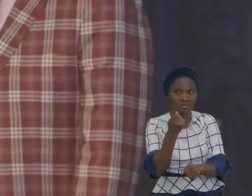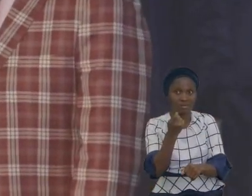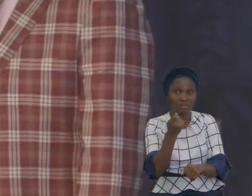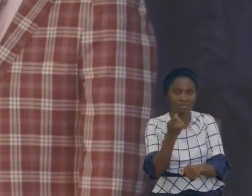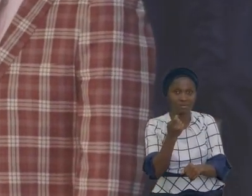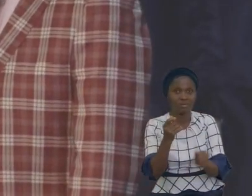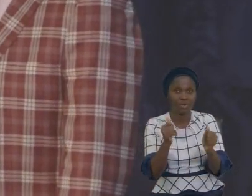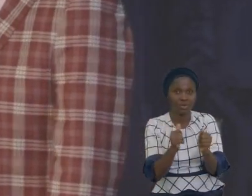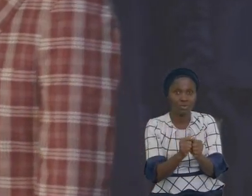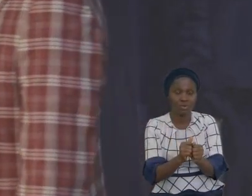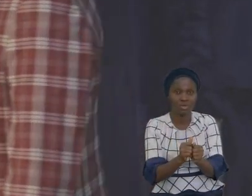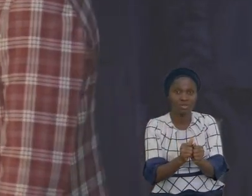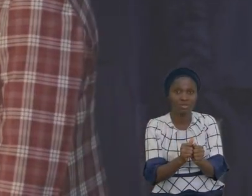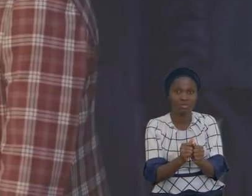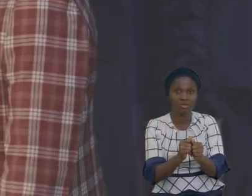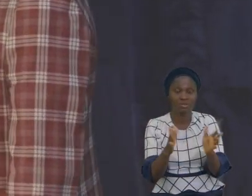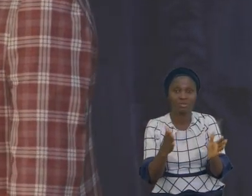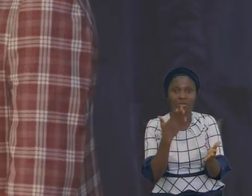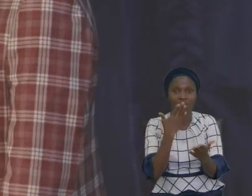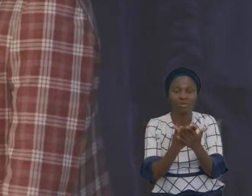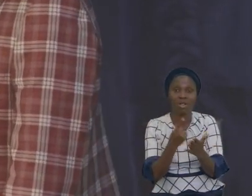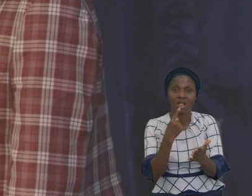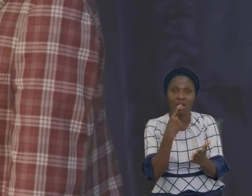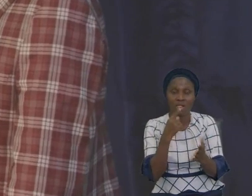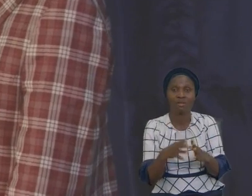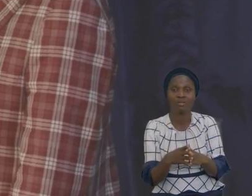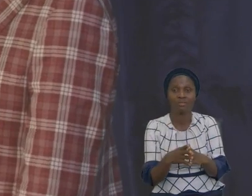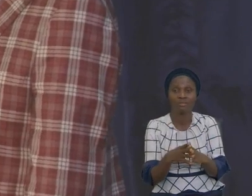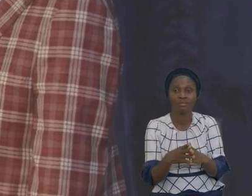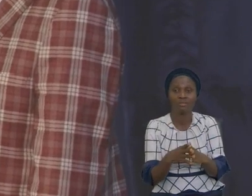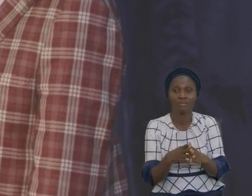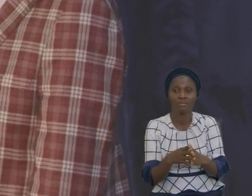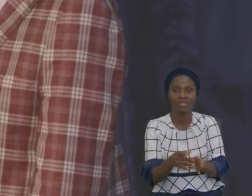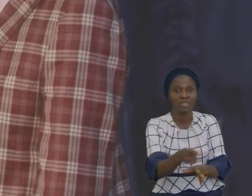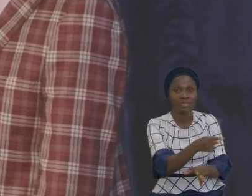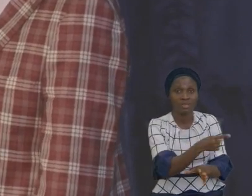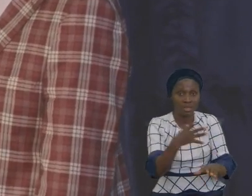They triumphed over the enemies in the wilderness.